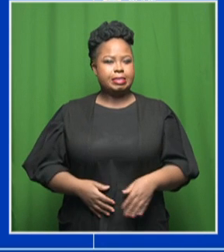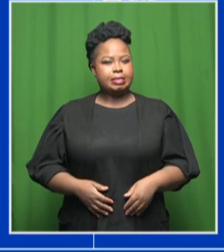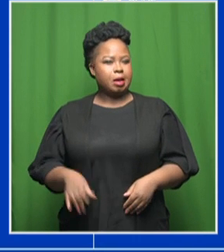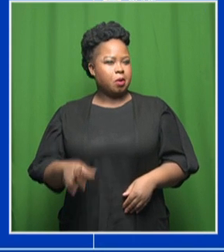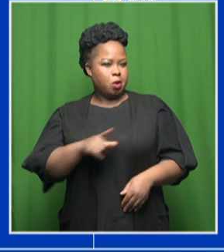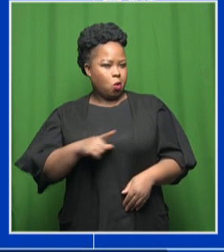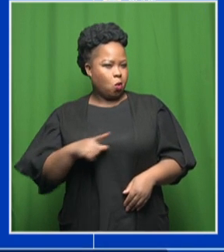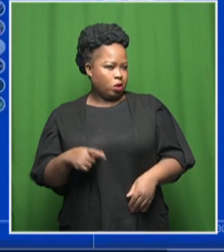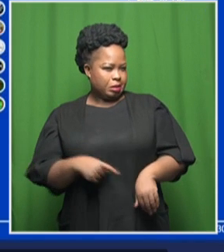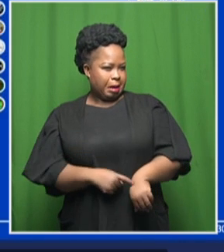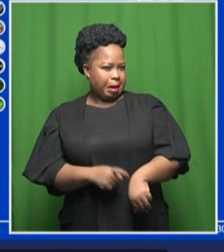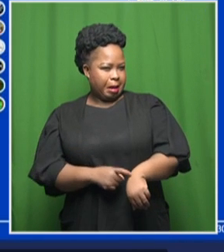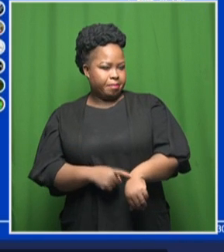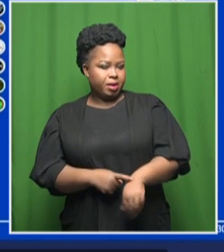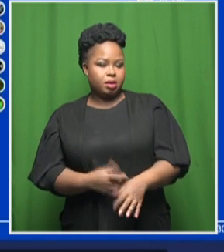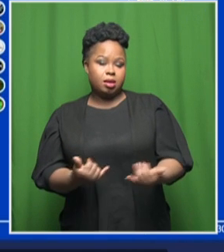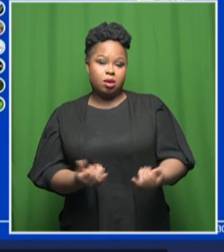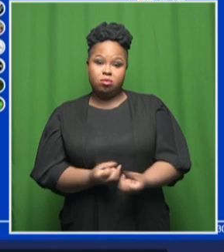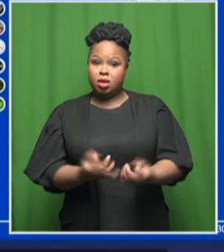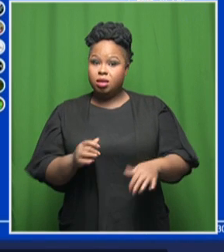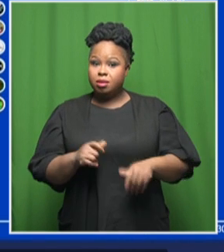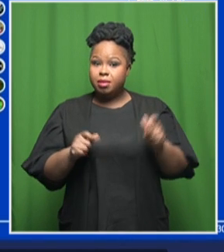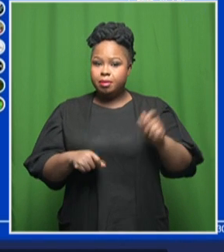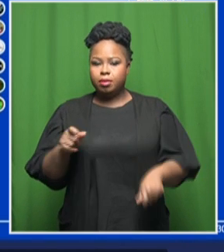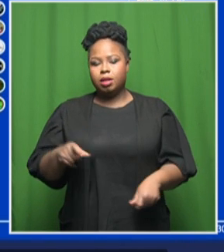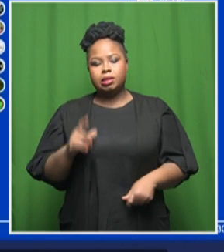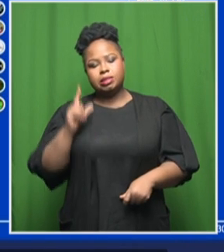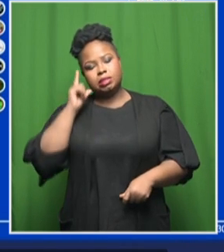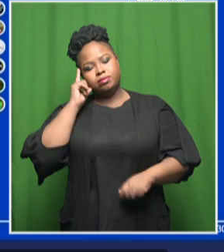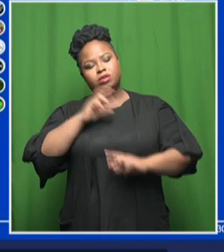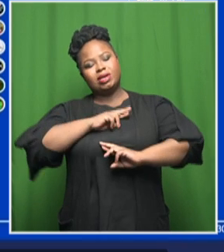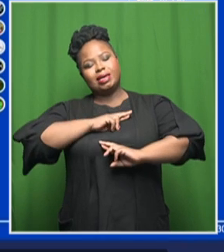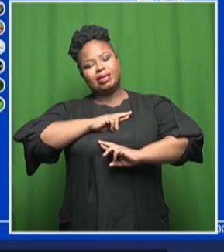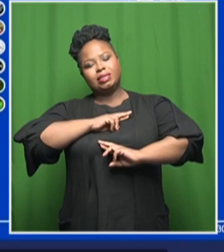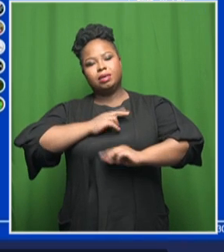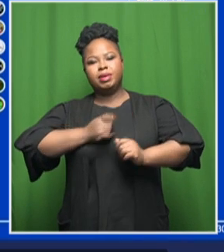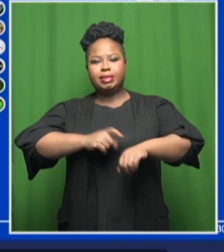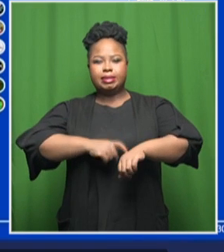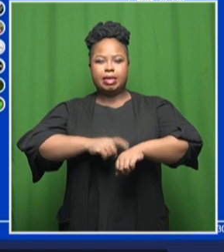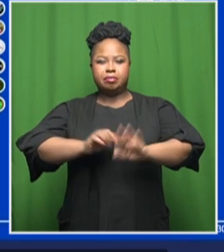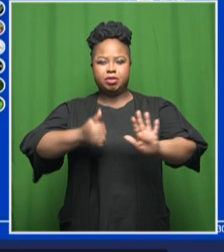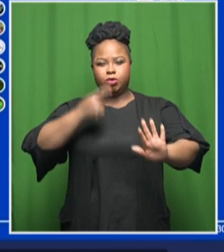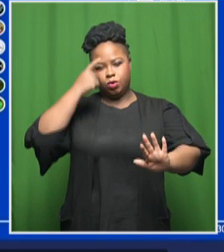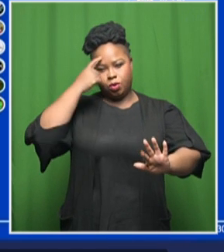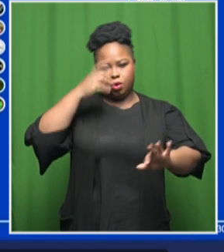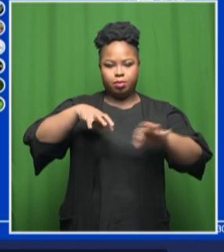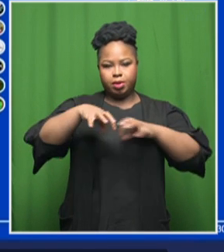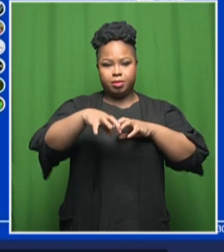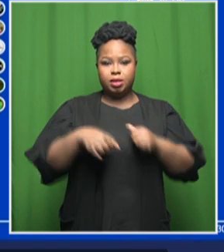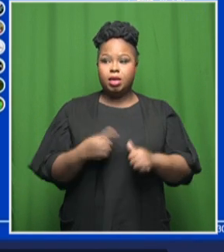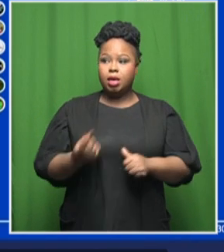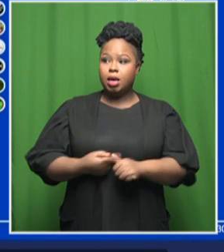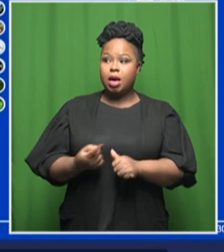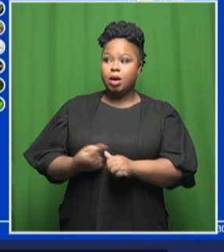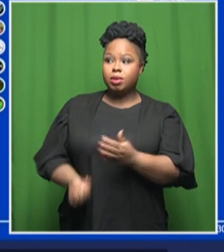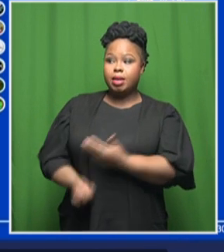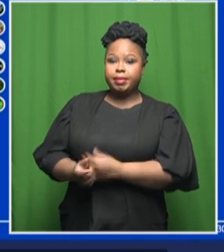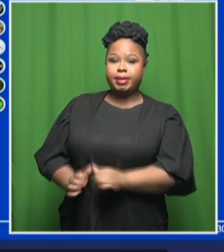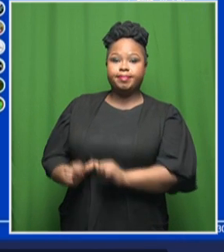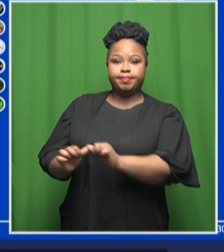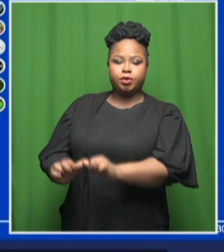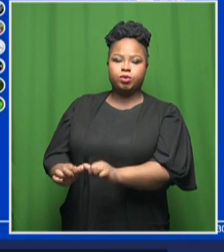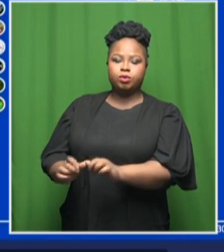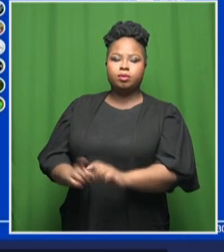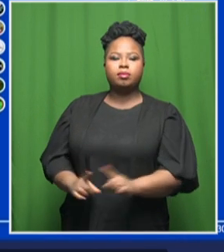indications. Obviously, people are resting now, and I'm sure shifts picking up again by 6 o'clock. And not to say that there isn't counting happening right now, but